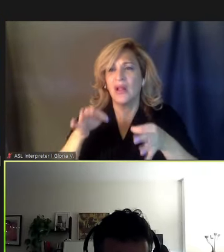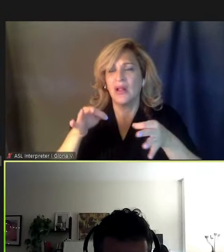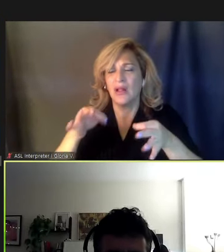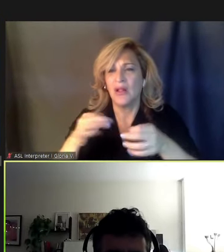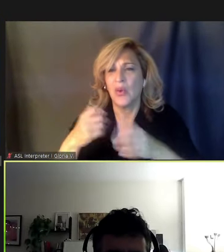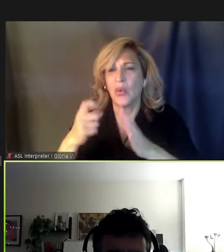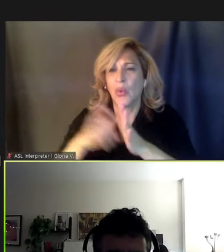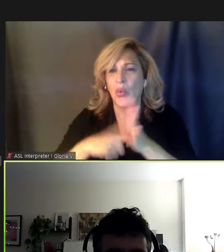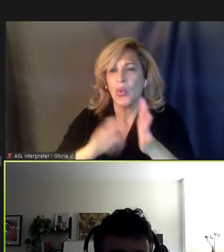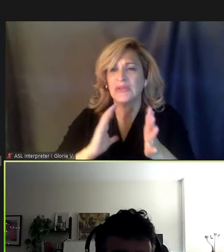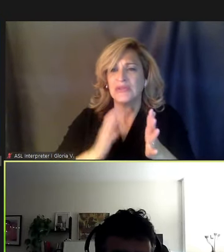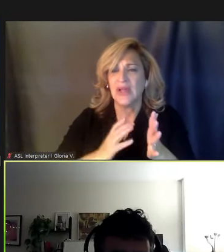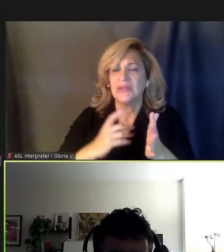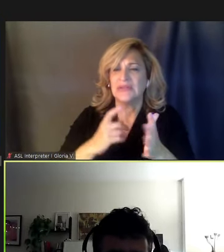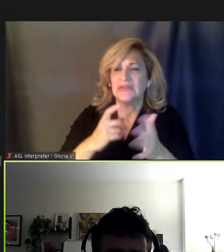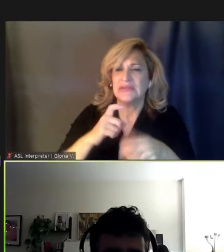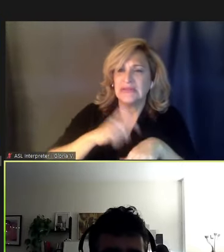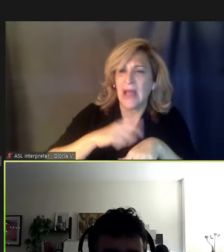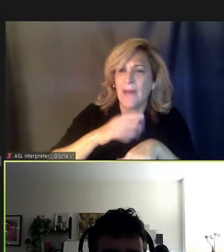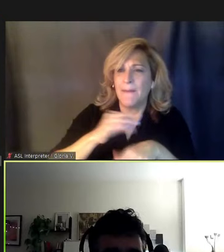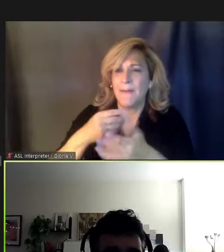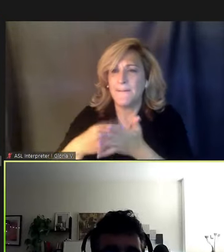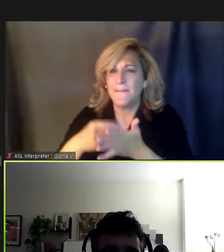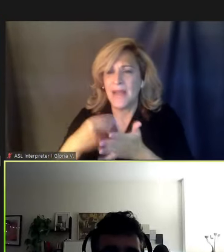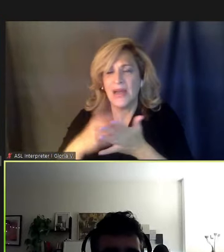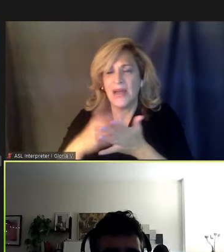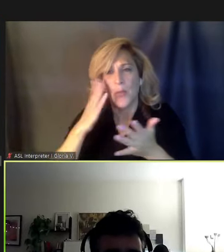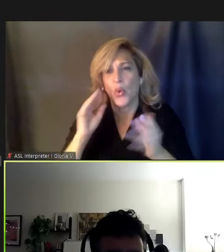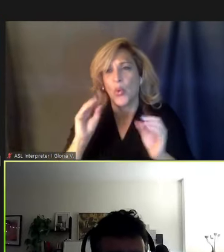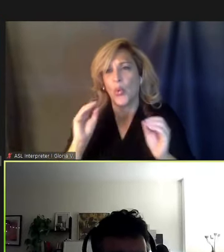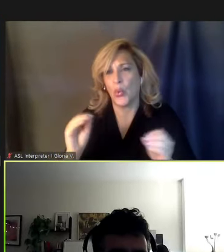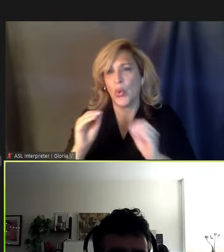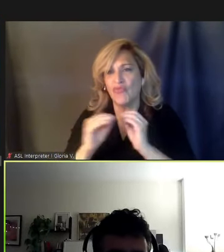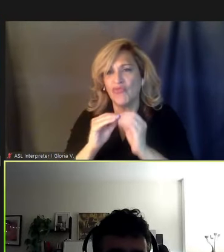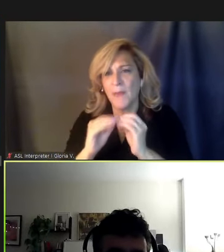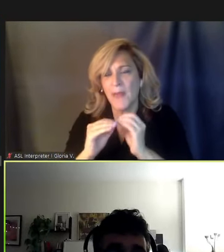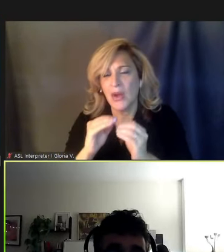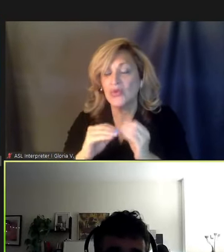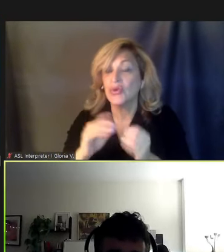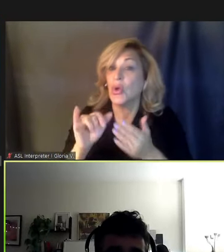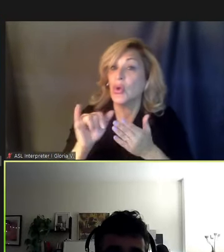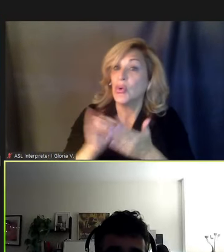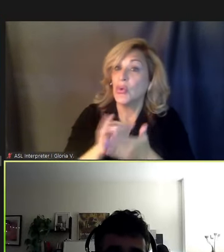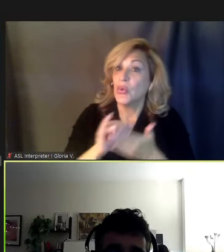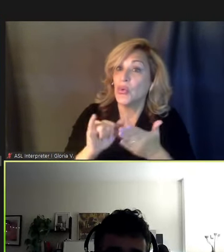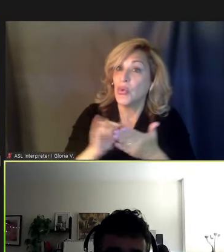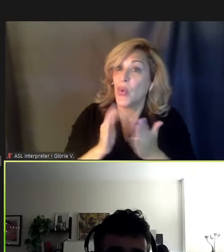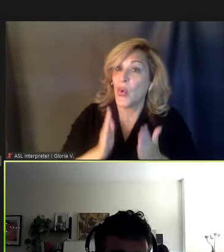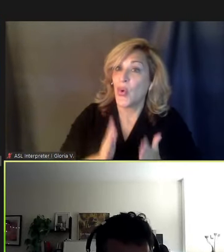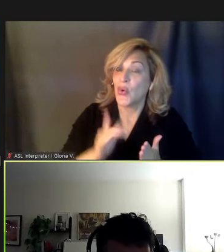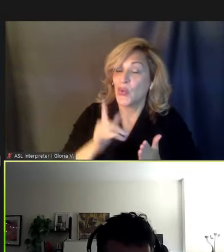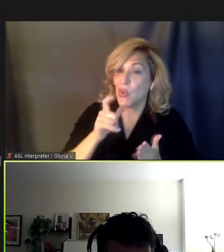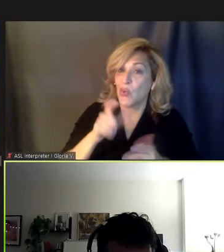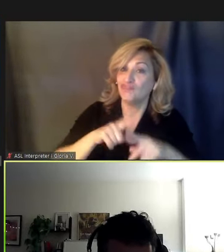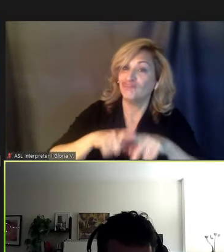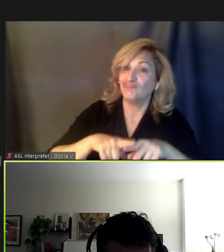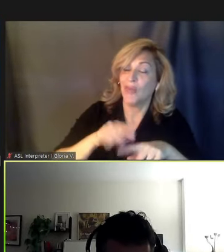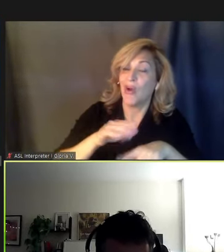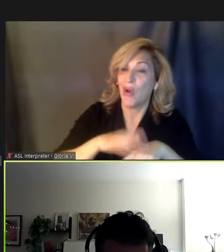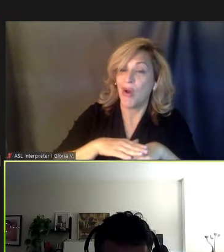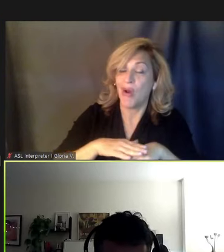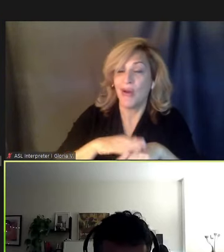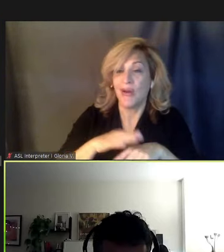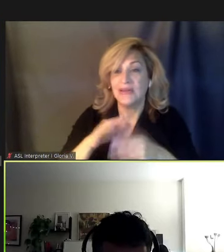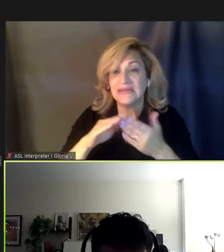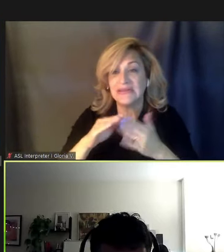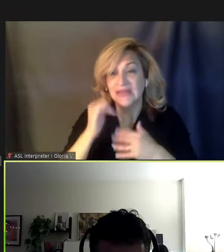the repairs. So millions of New Yorkers rely on the subway every day, including those on the front lines who were fighting for us in